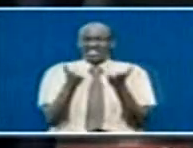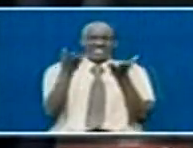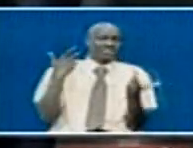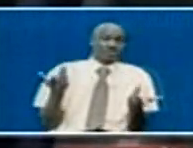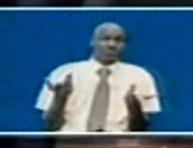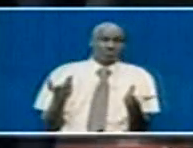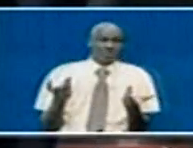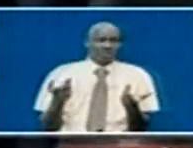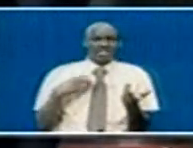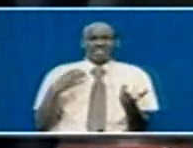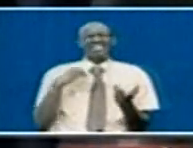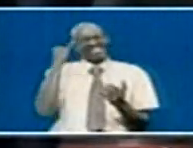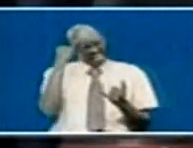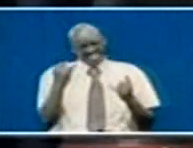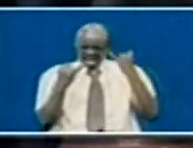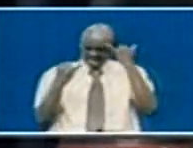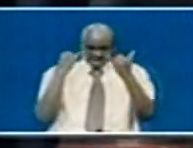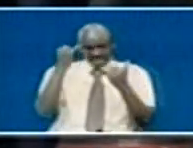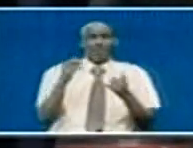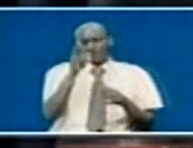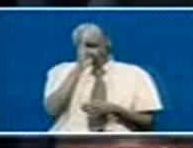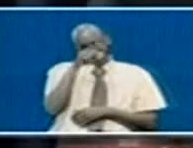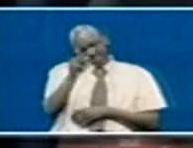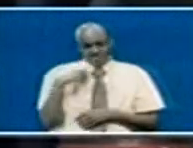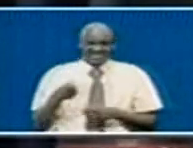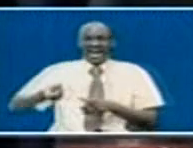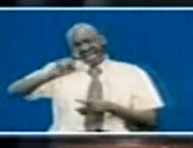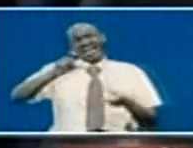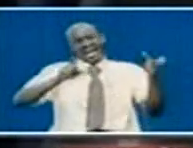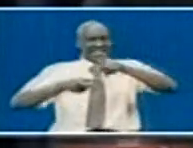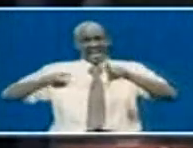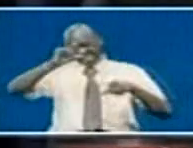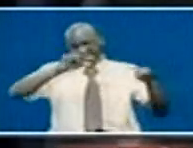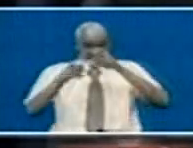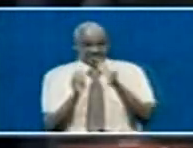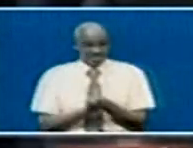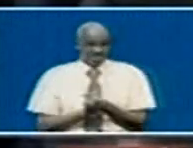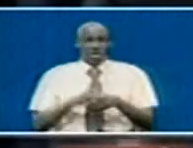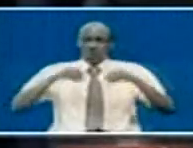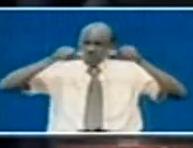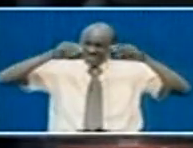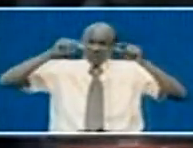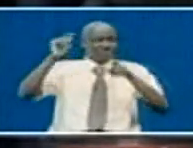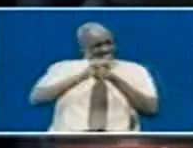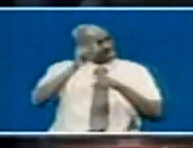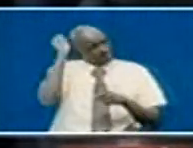number of your intelligence officers. Increase the number, increase the quality of